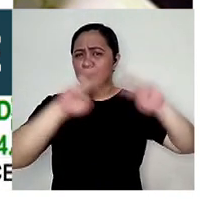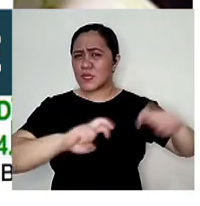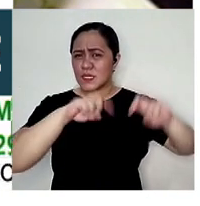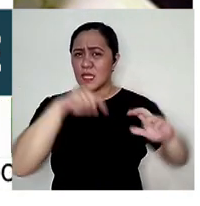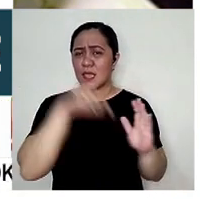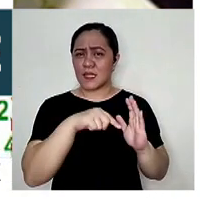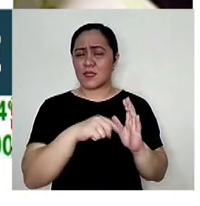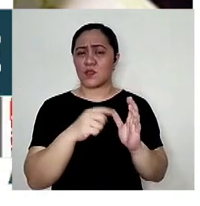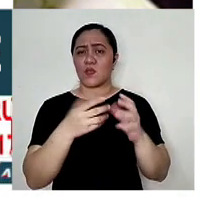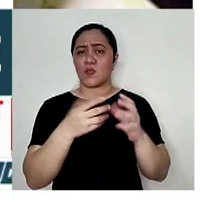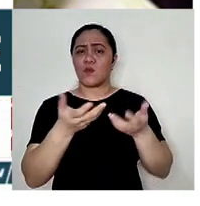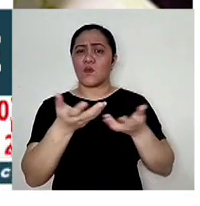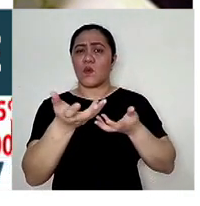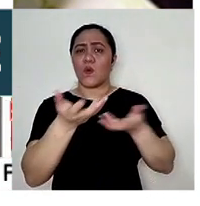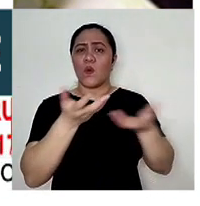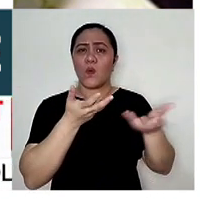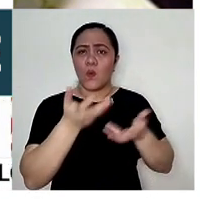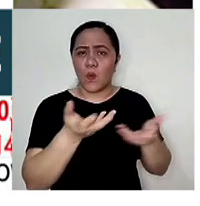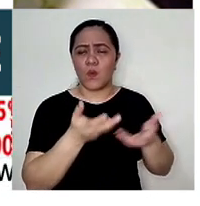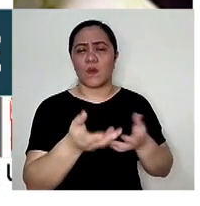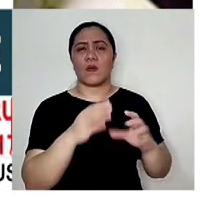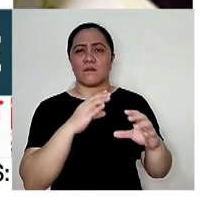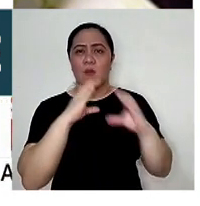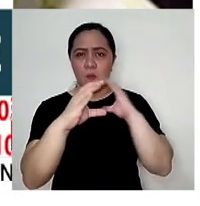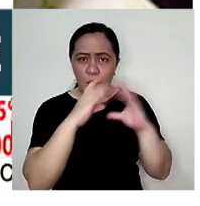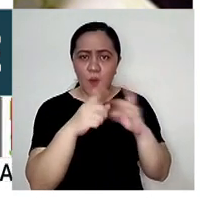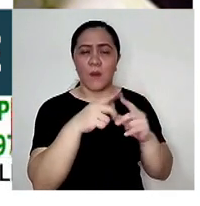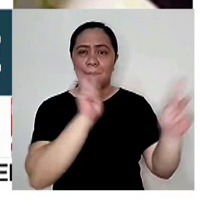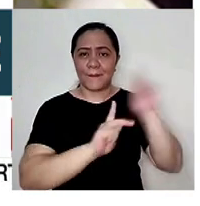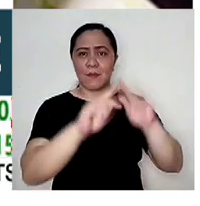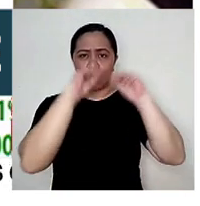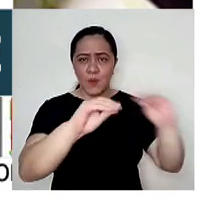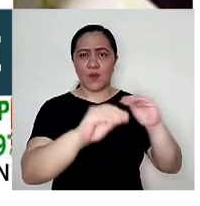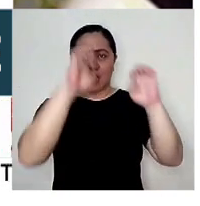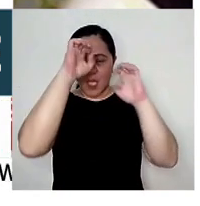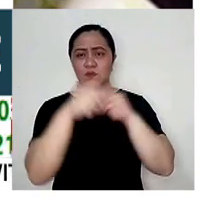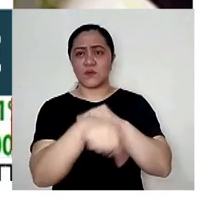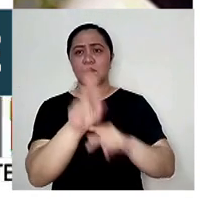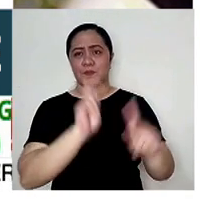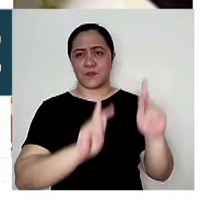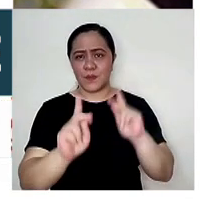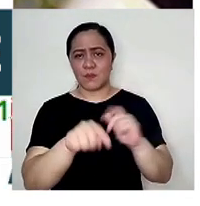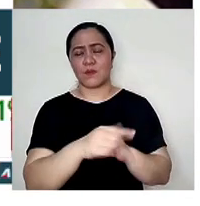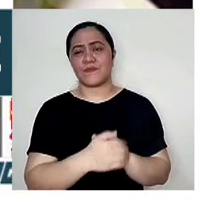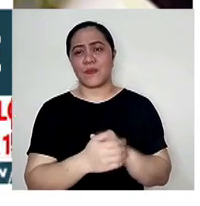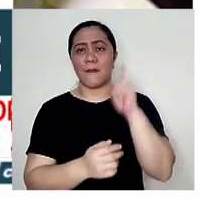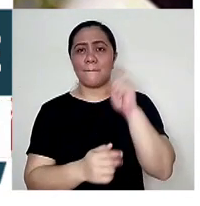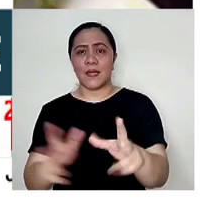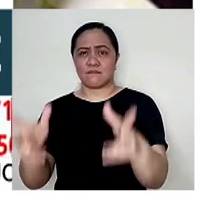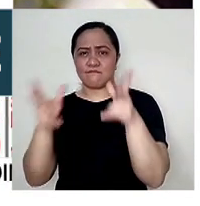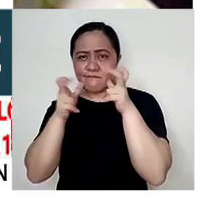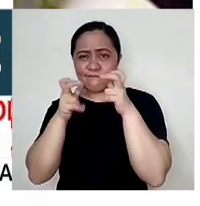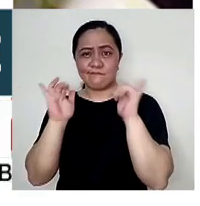communication to the people in order to educate them. And let's listen to that. Mm-hmm. And I do hope, you know, there are